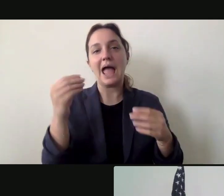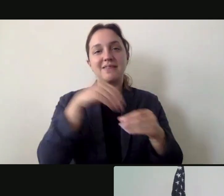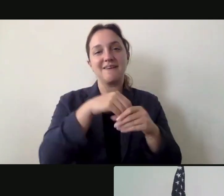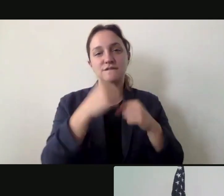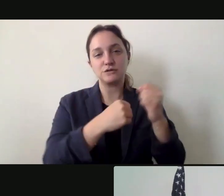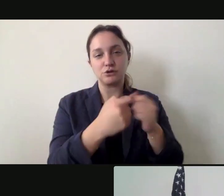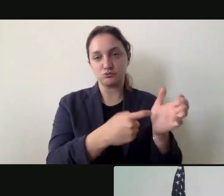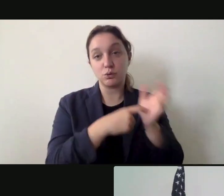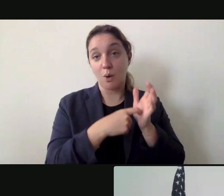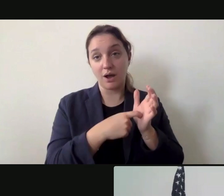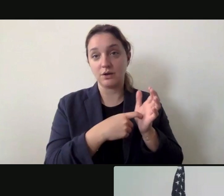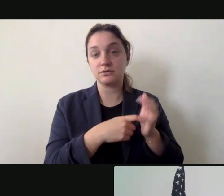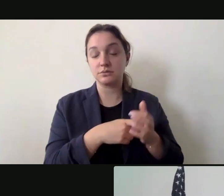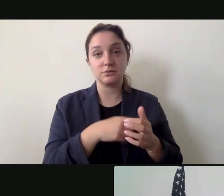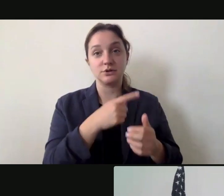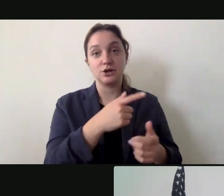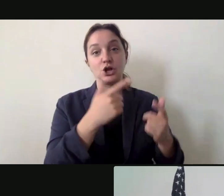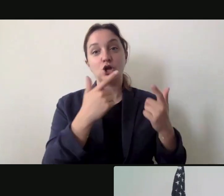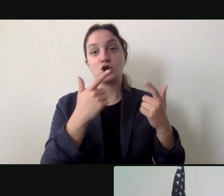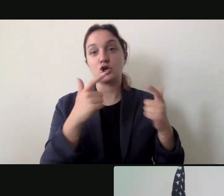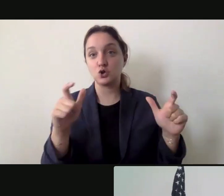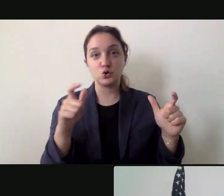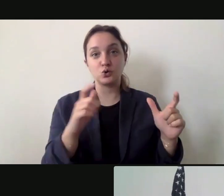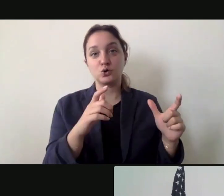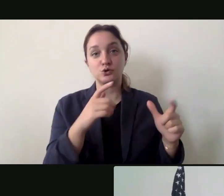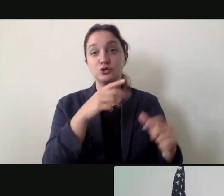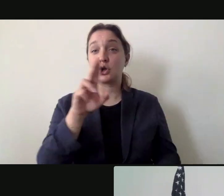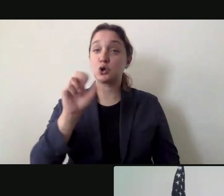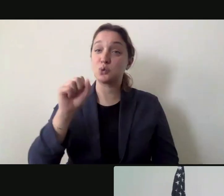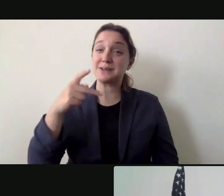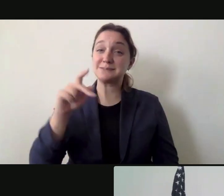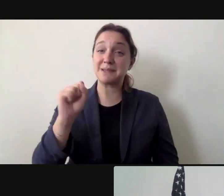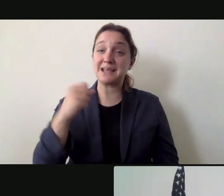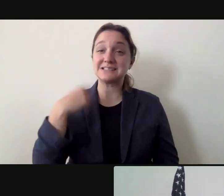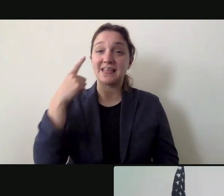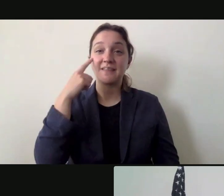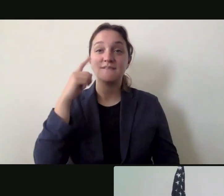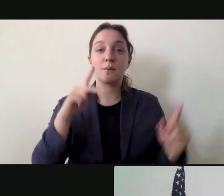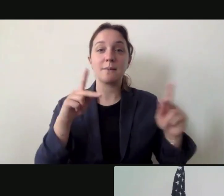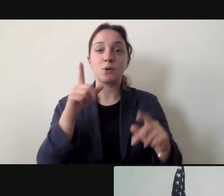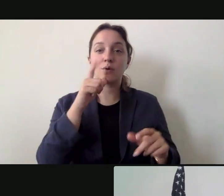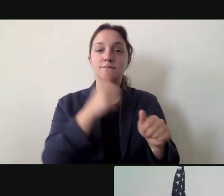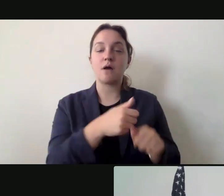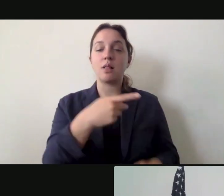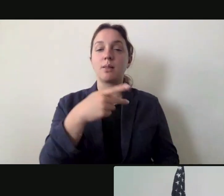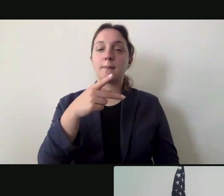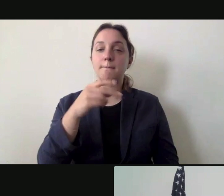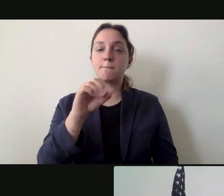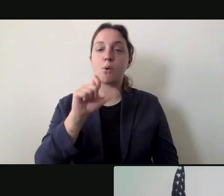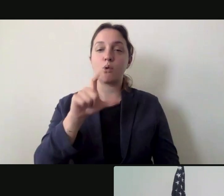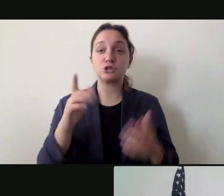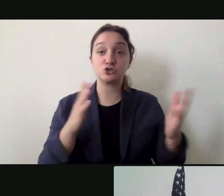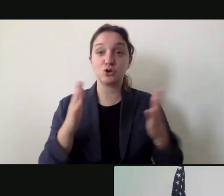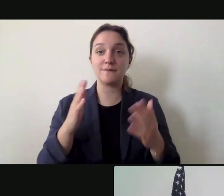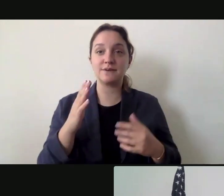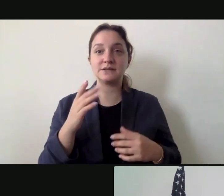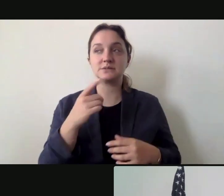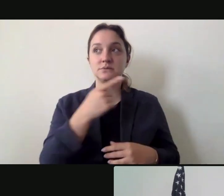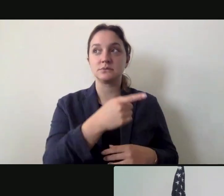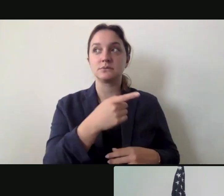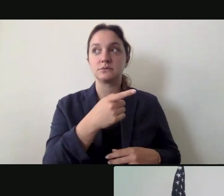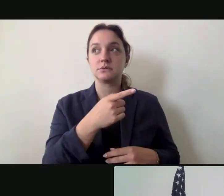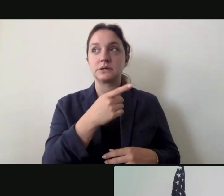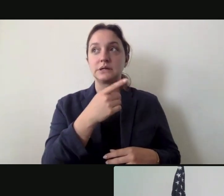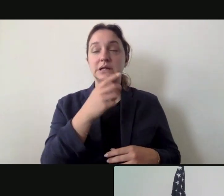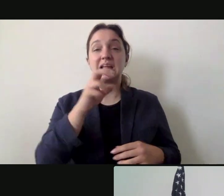in. Huge shot in the arm. Postal Service, who I think for people who are tracking, committed to making 10% of that